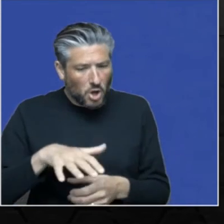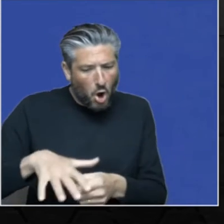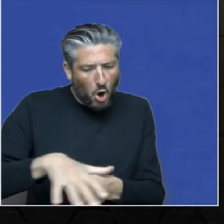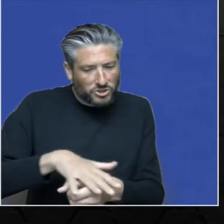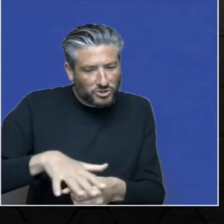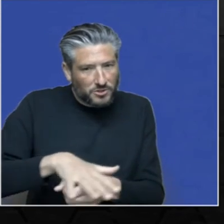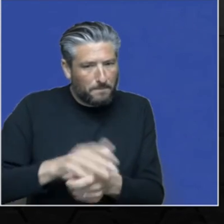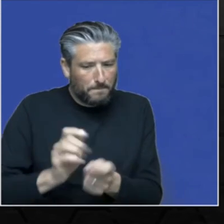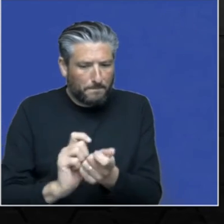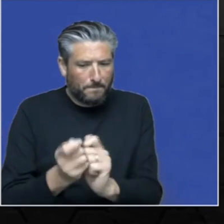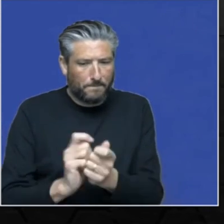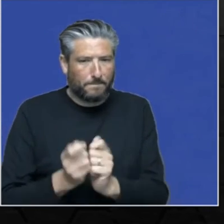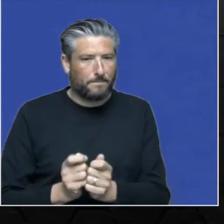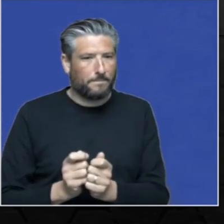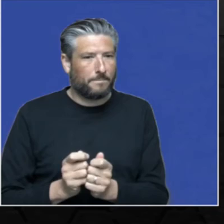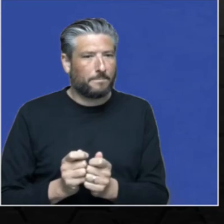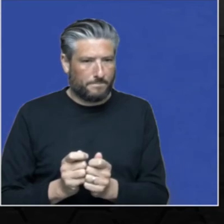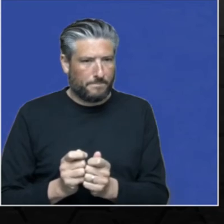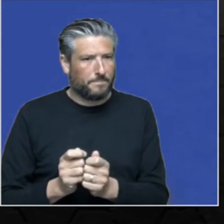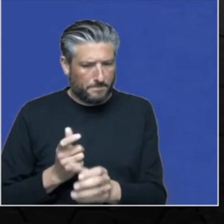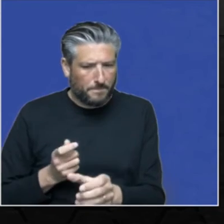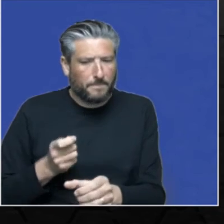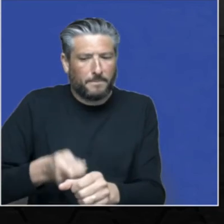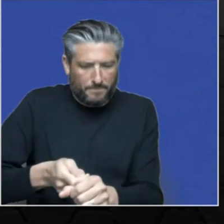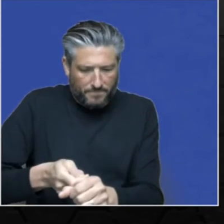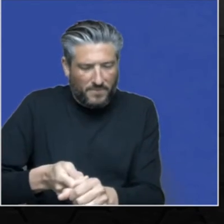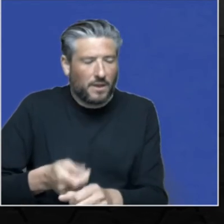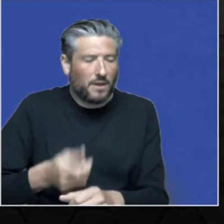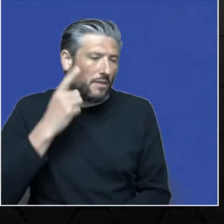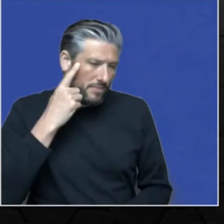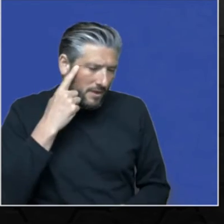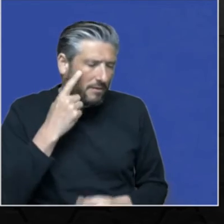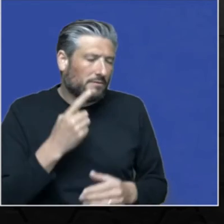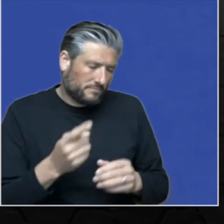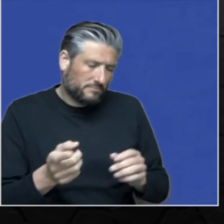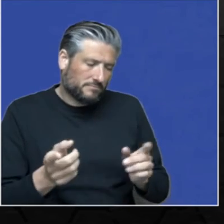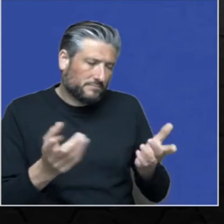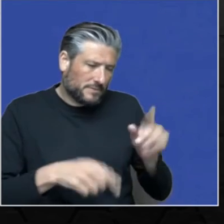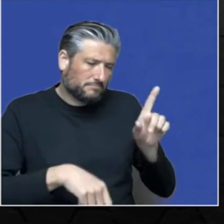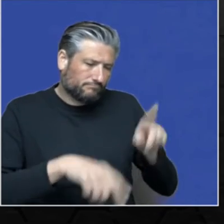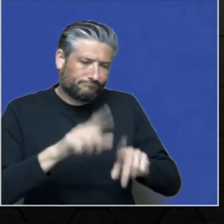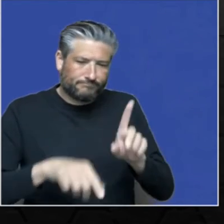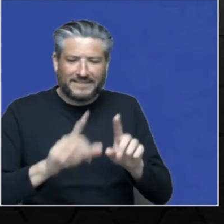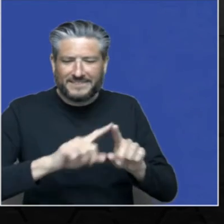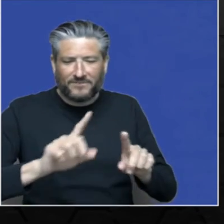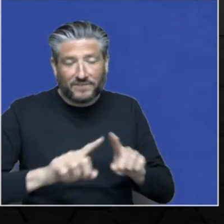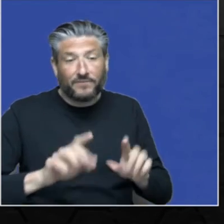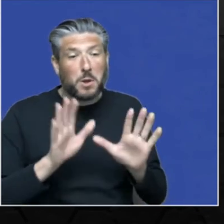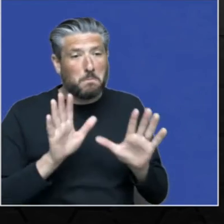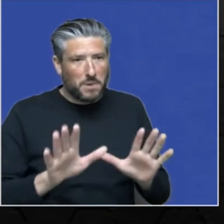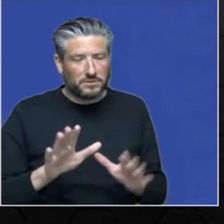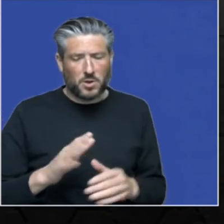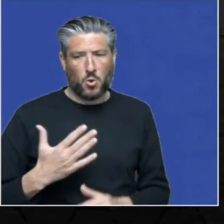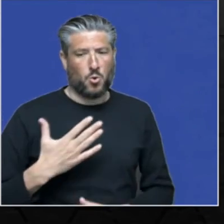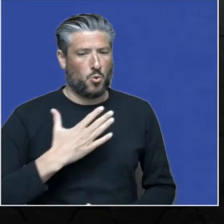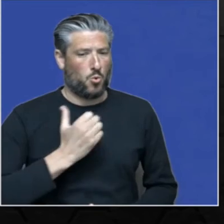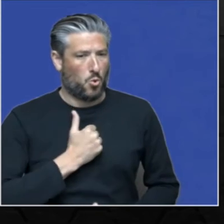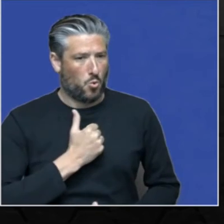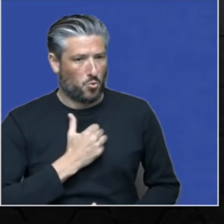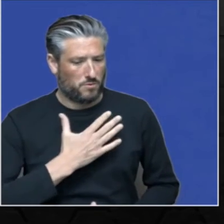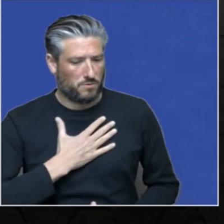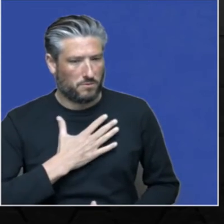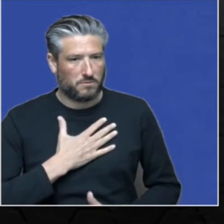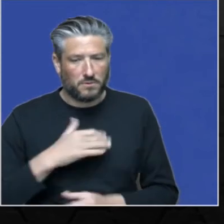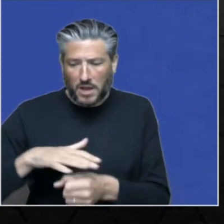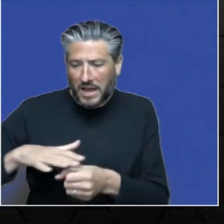like, I know like it depends on person to person, but in general, how long would it take to create a particular custom scenario? And what would you